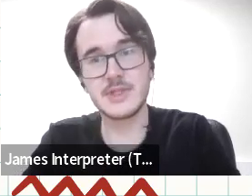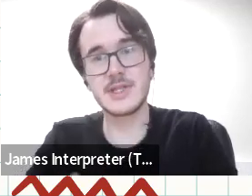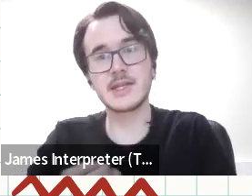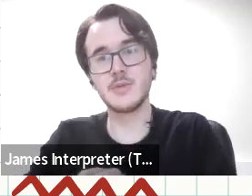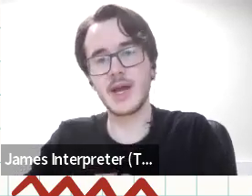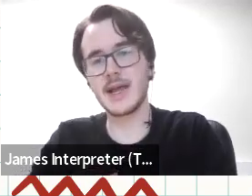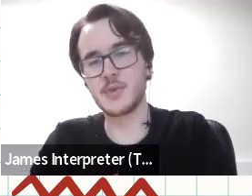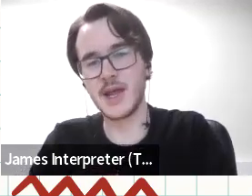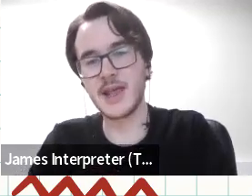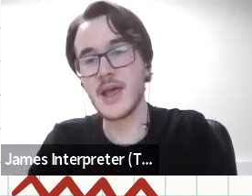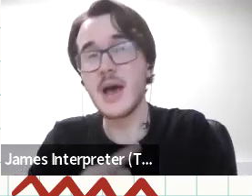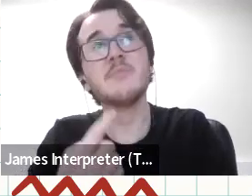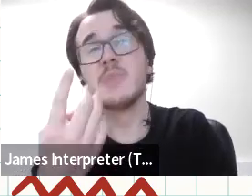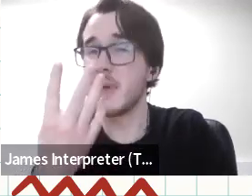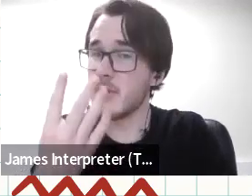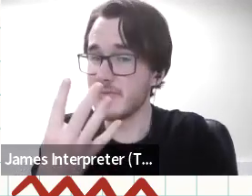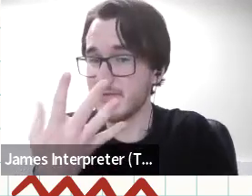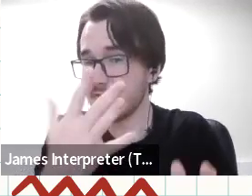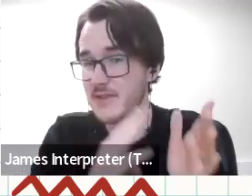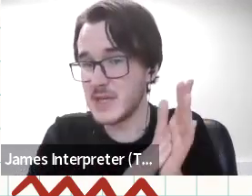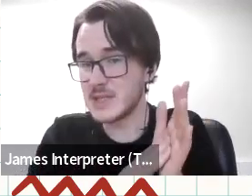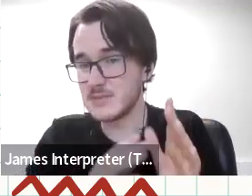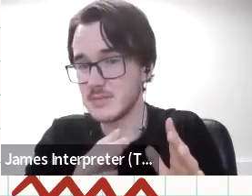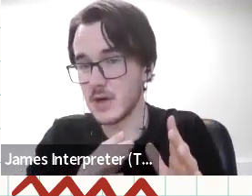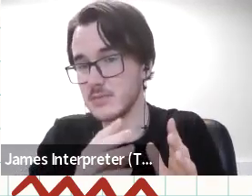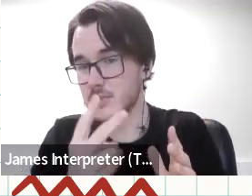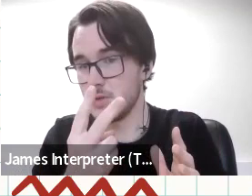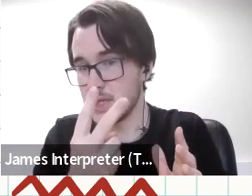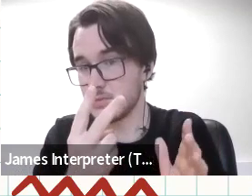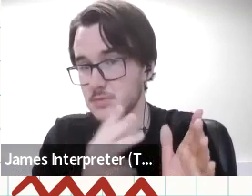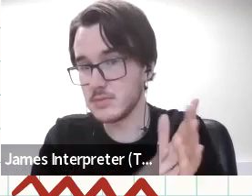Yeah, she's asking would I like a break, maybe about 5 minutes or 2 minutes.